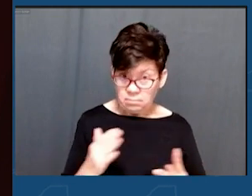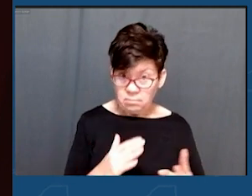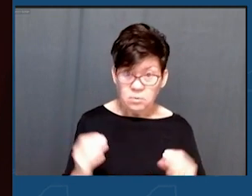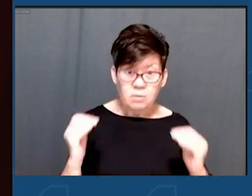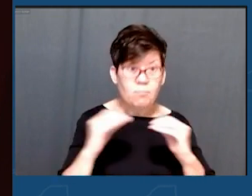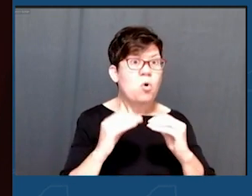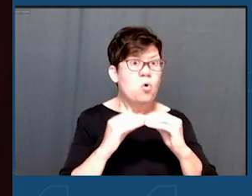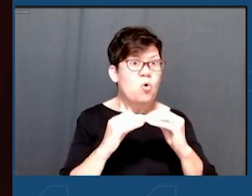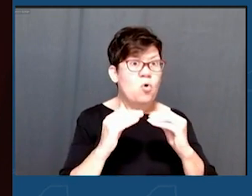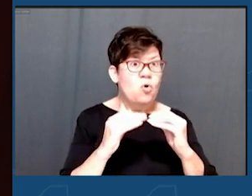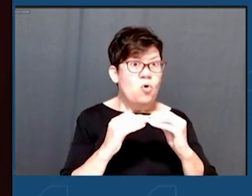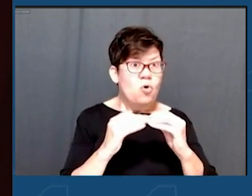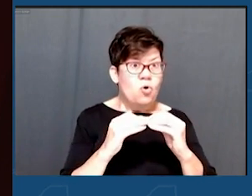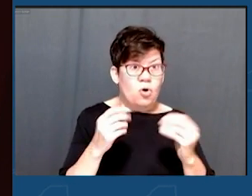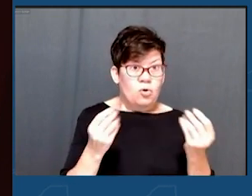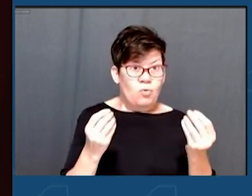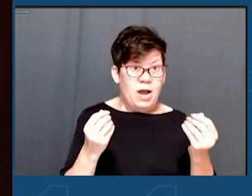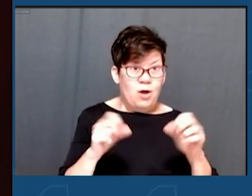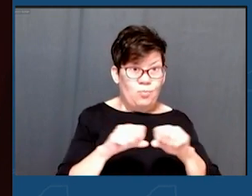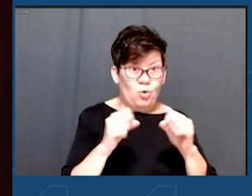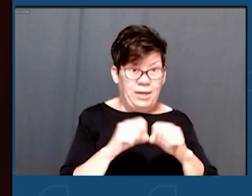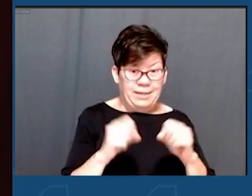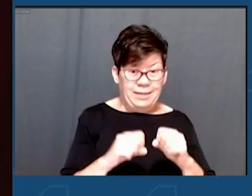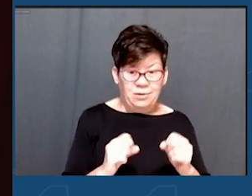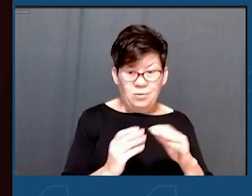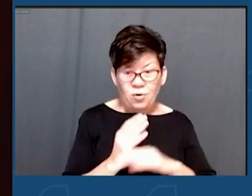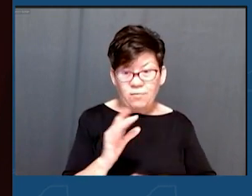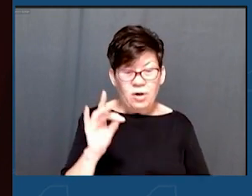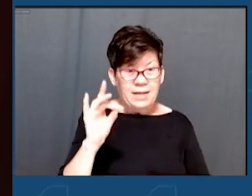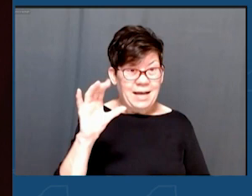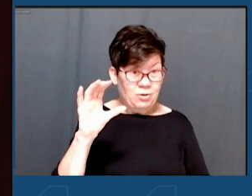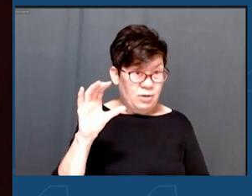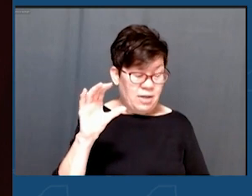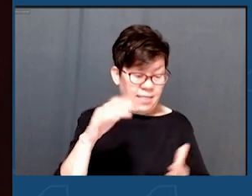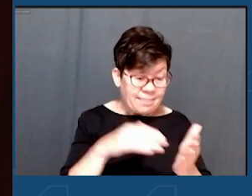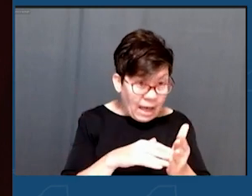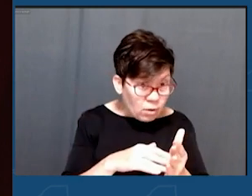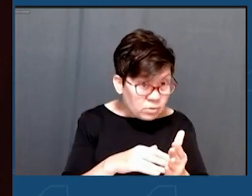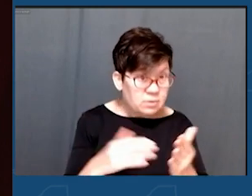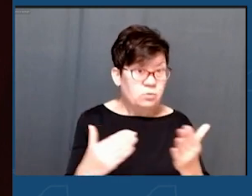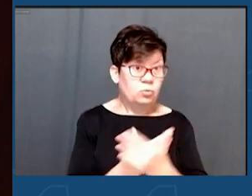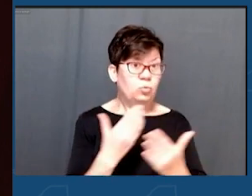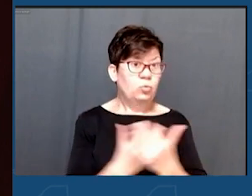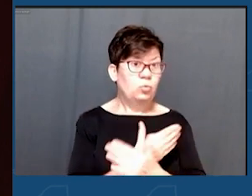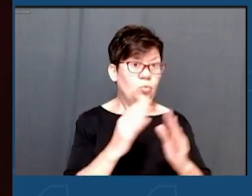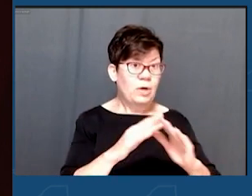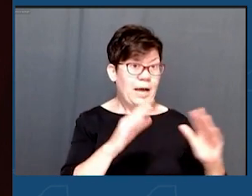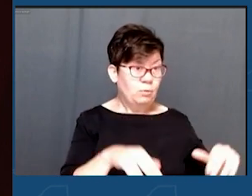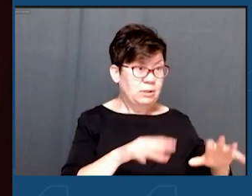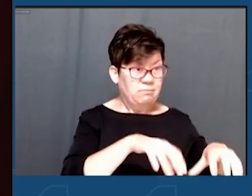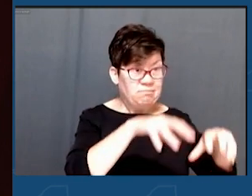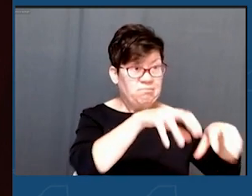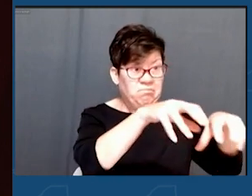start of over 800,000 new housing units over the next decade. Thank